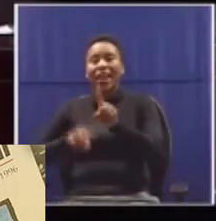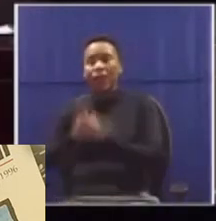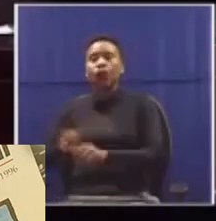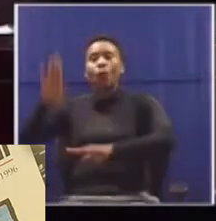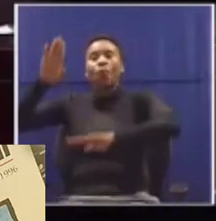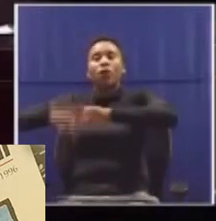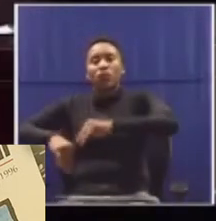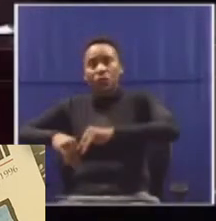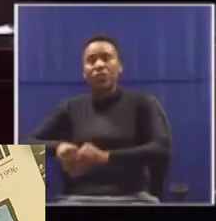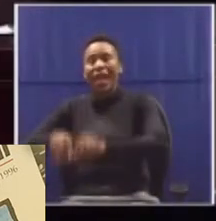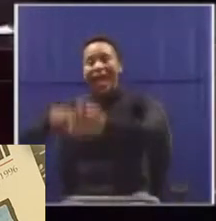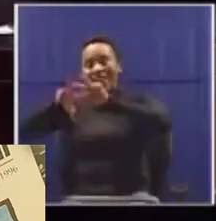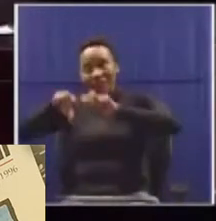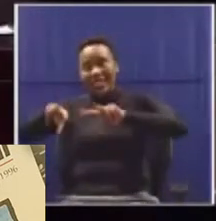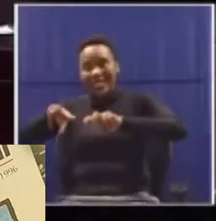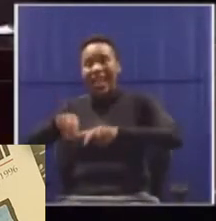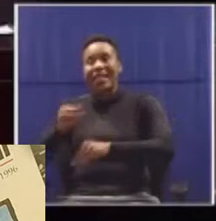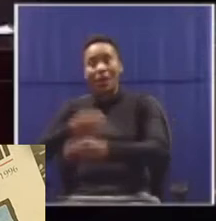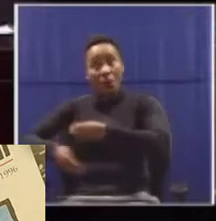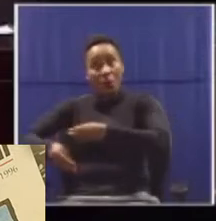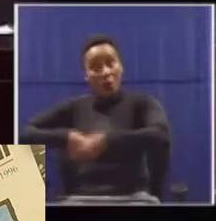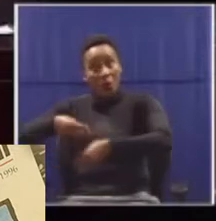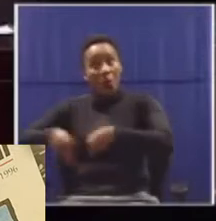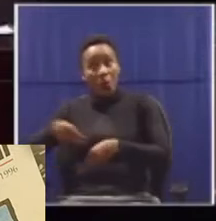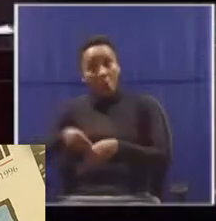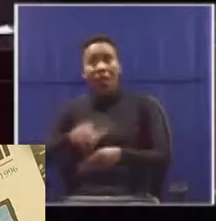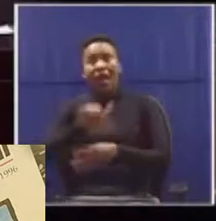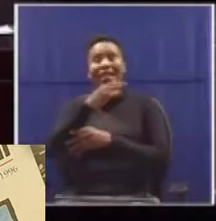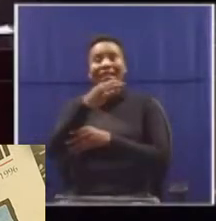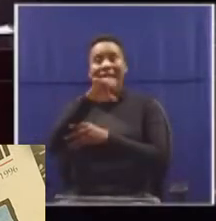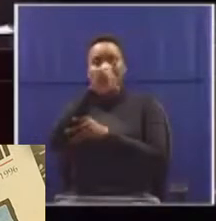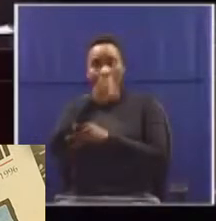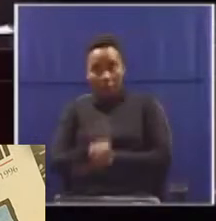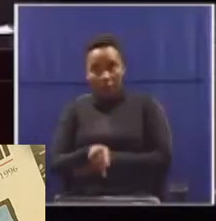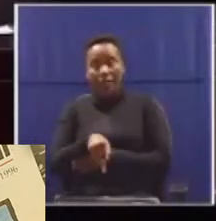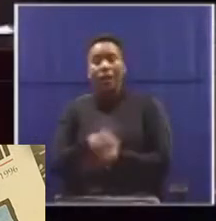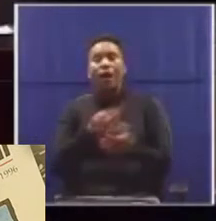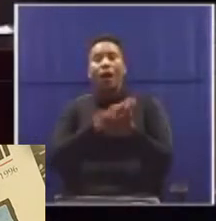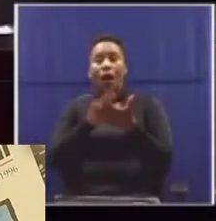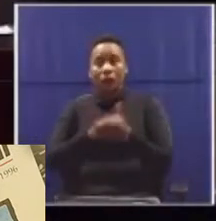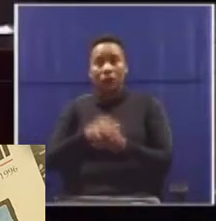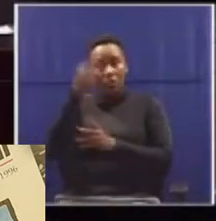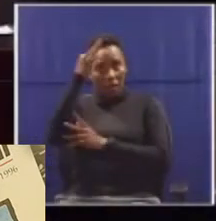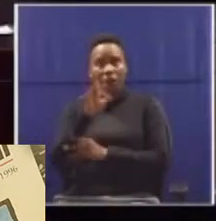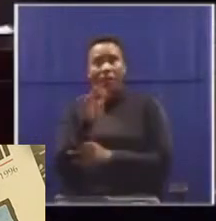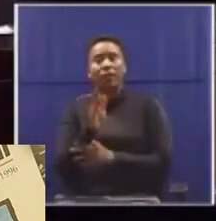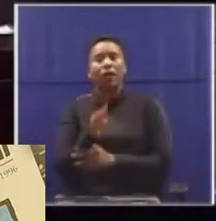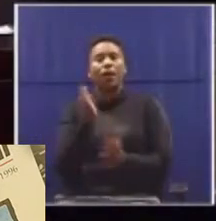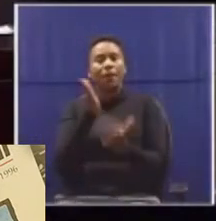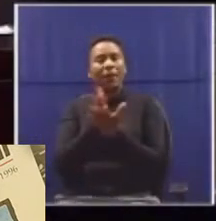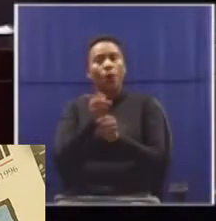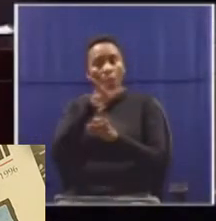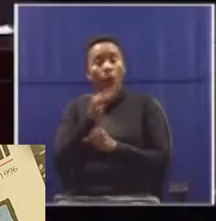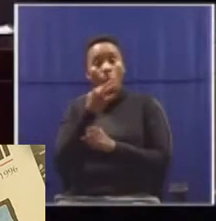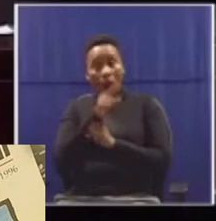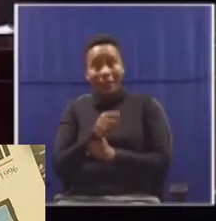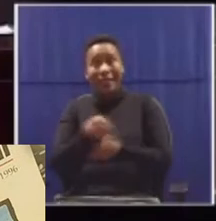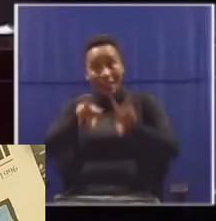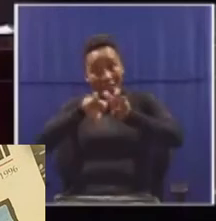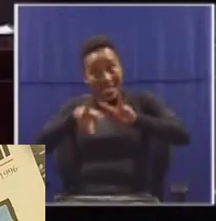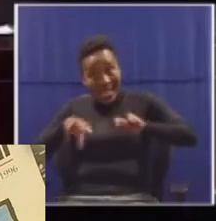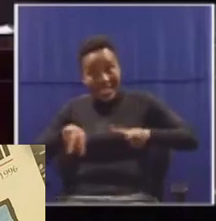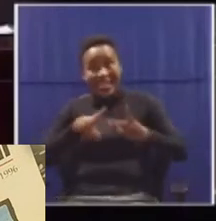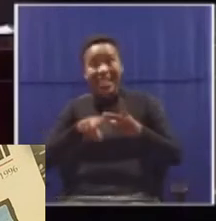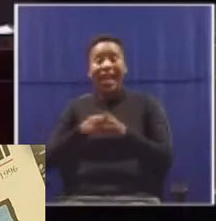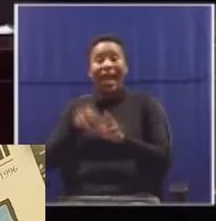terrorist finances the icdp in government will not fail to ensure that investigations and prosecutions of those